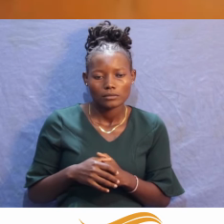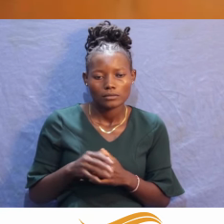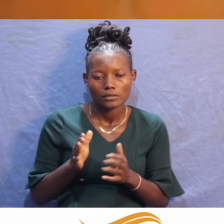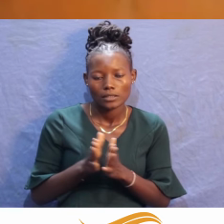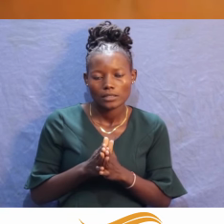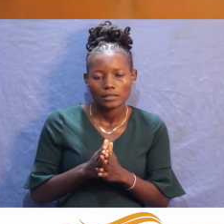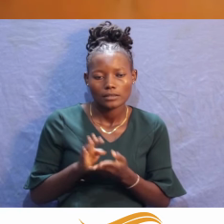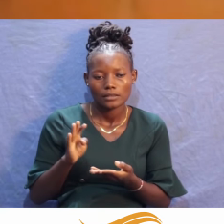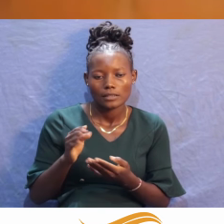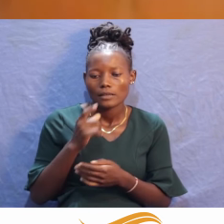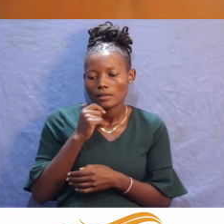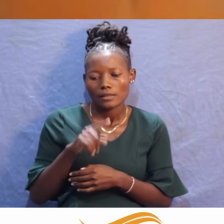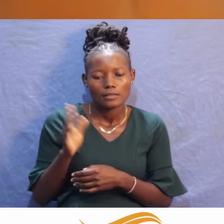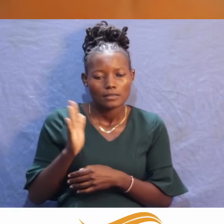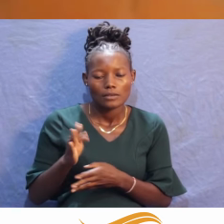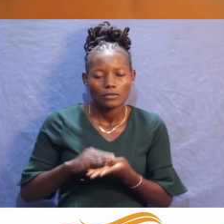today.